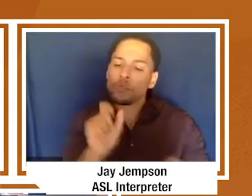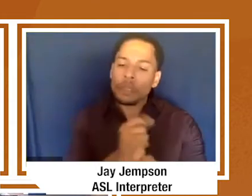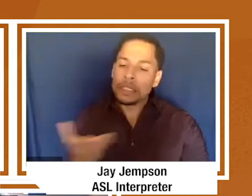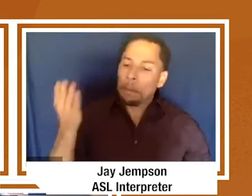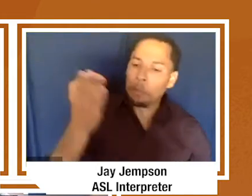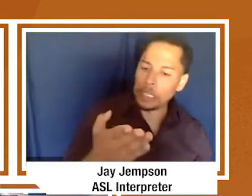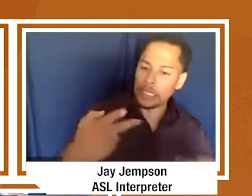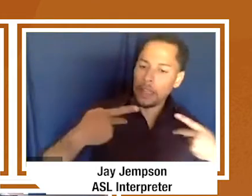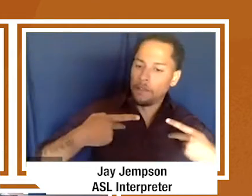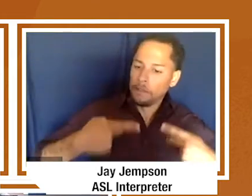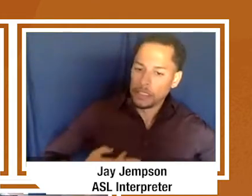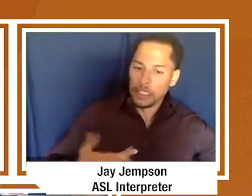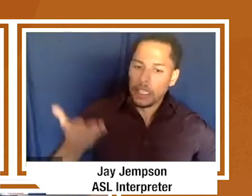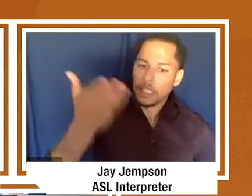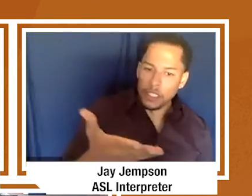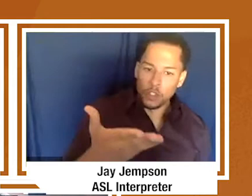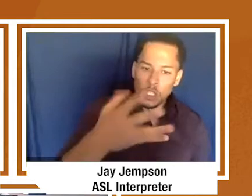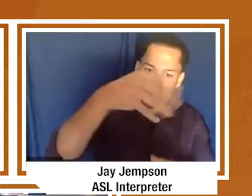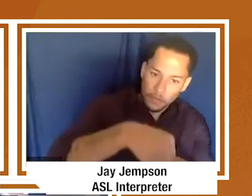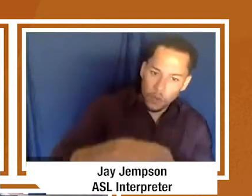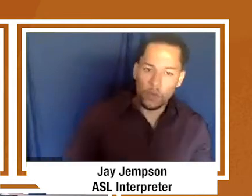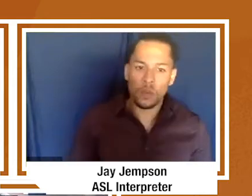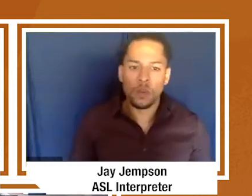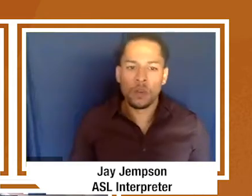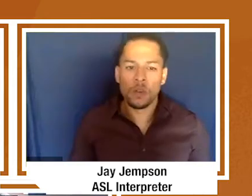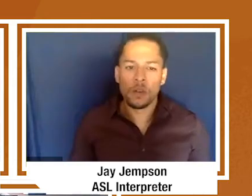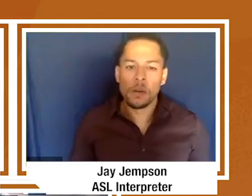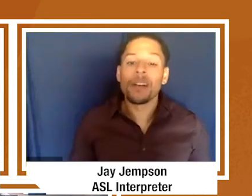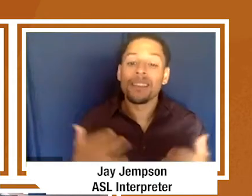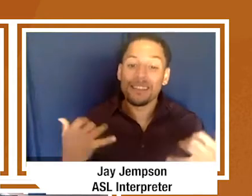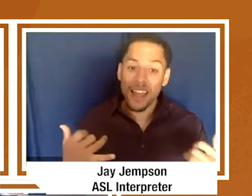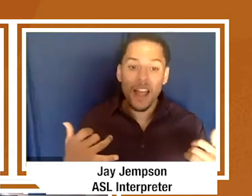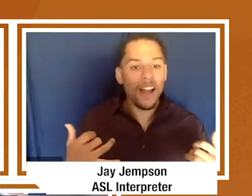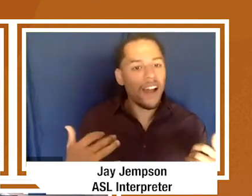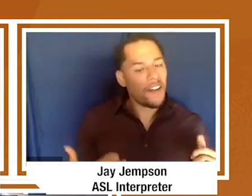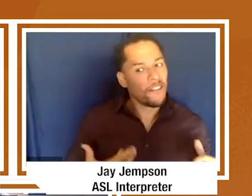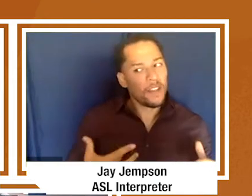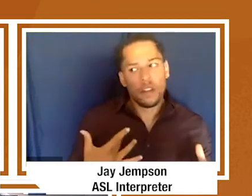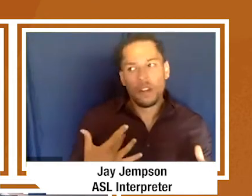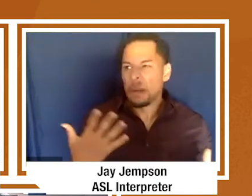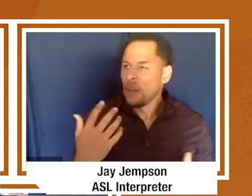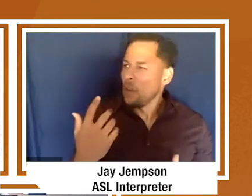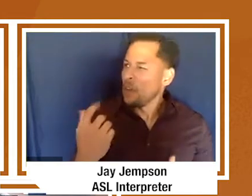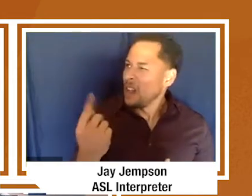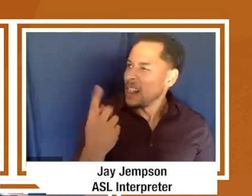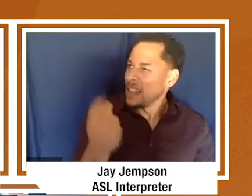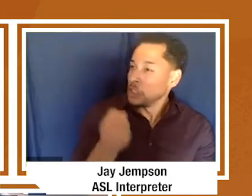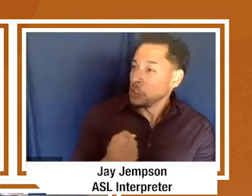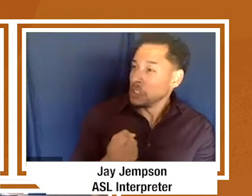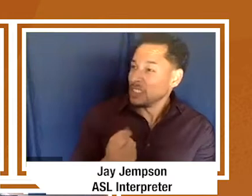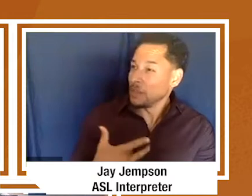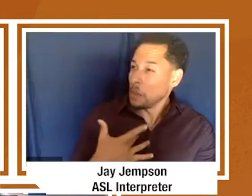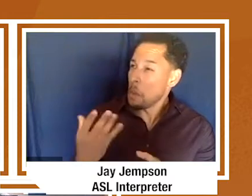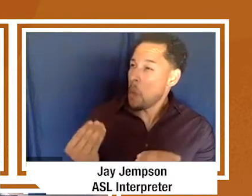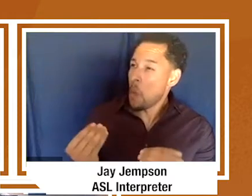difference. I feel like for the first time, I am more in touch with my own country than I have been for probably 11